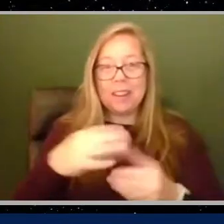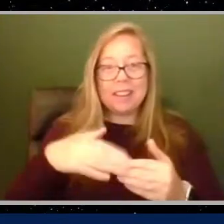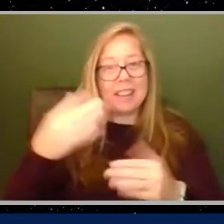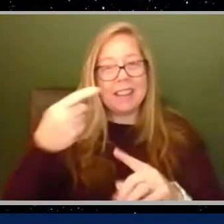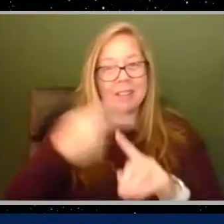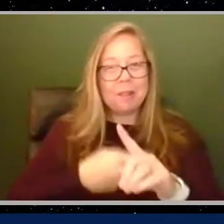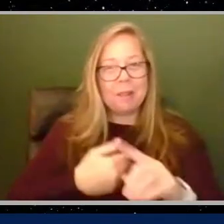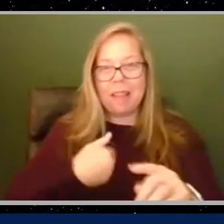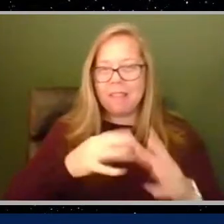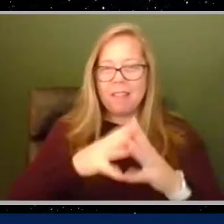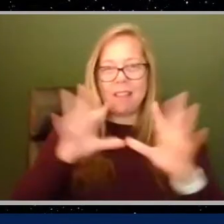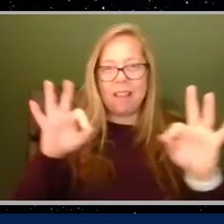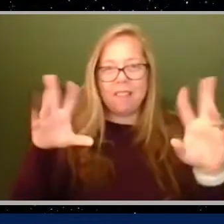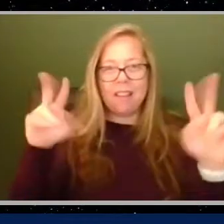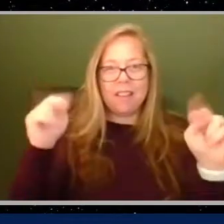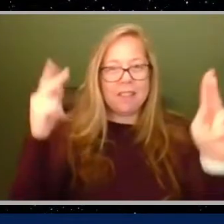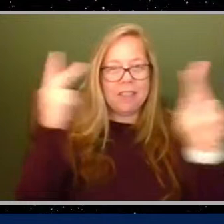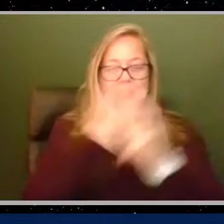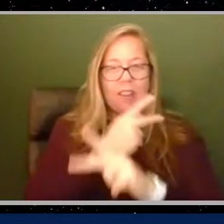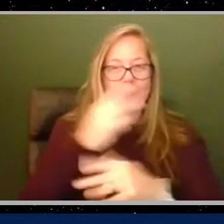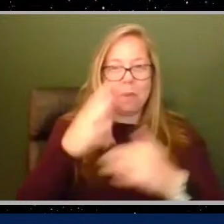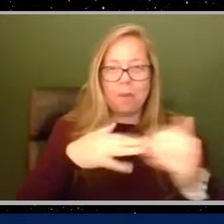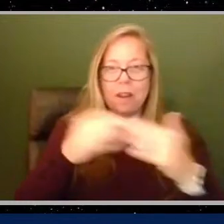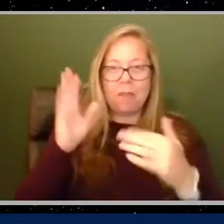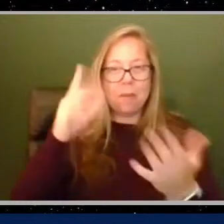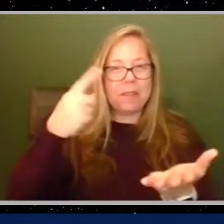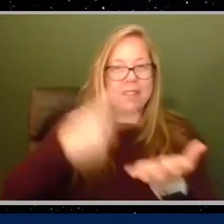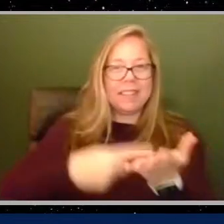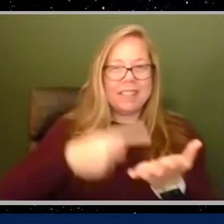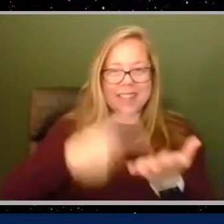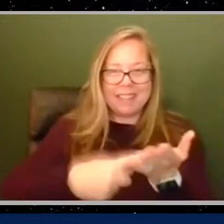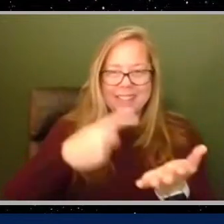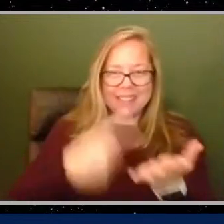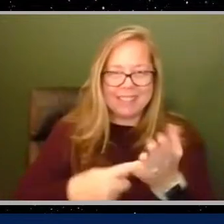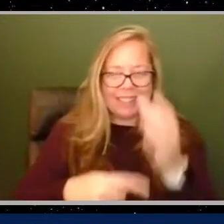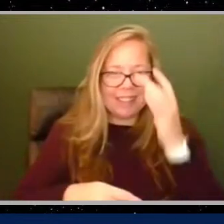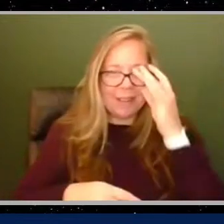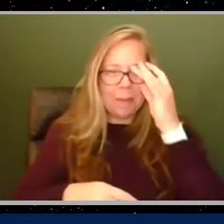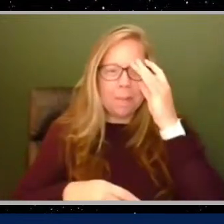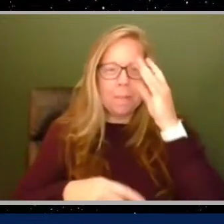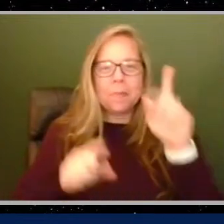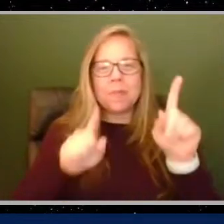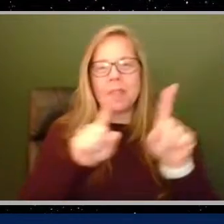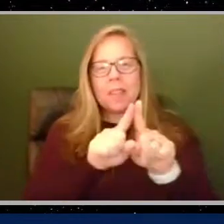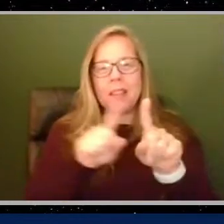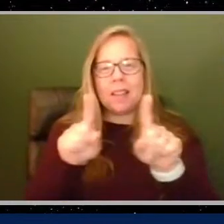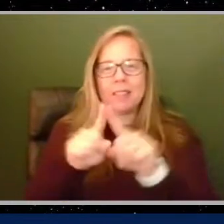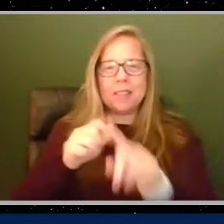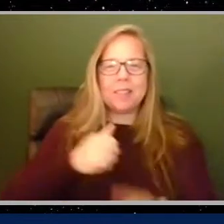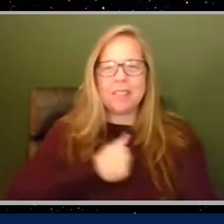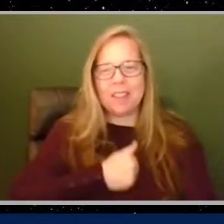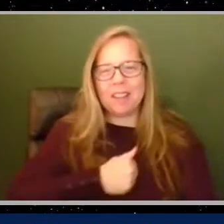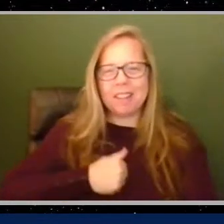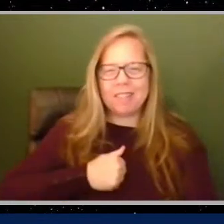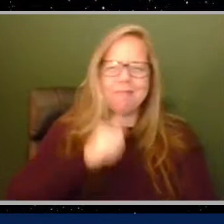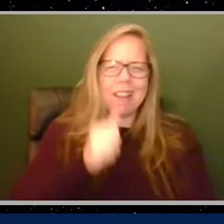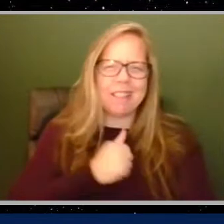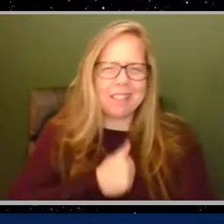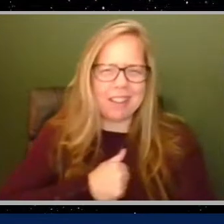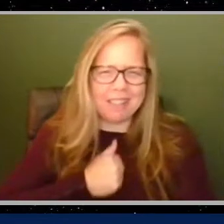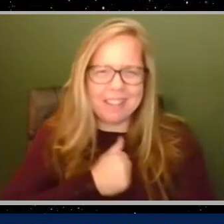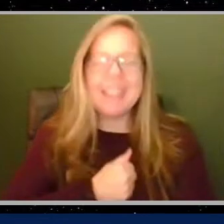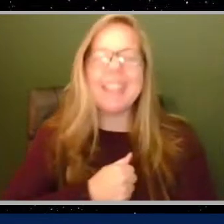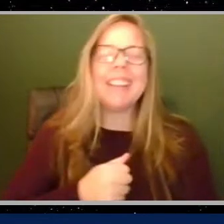lot of fun figuring out whatever that is we're going to be talking about. Also,